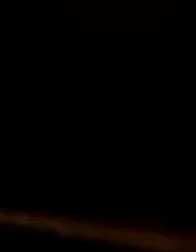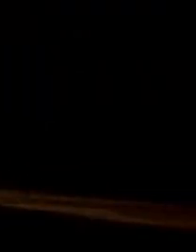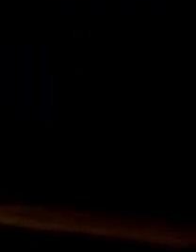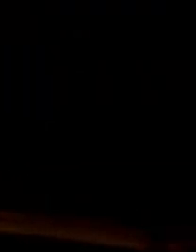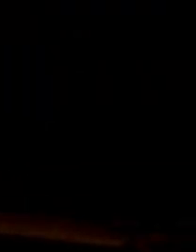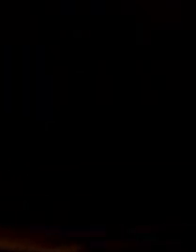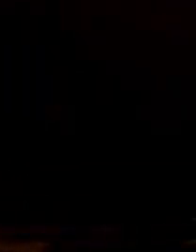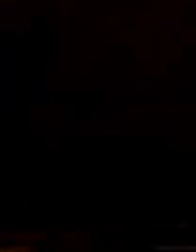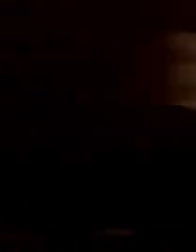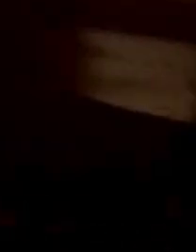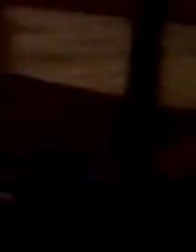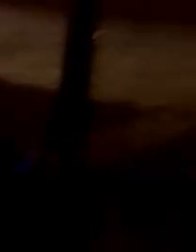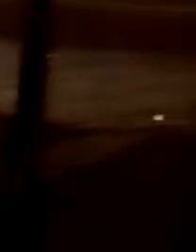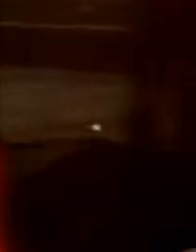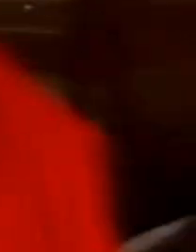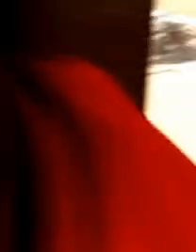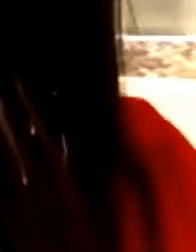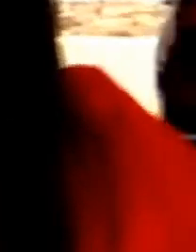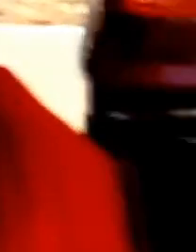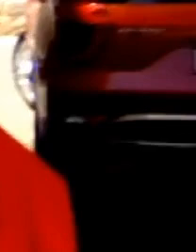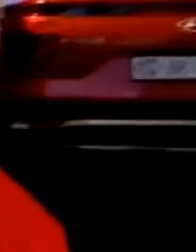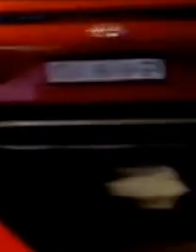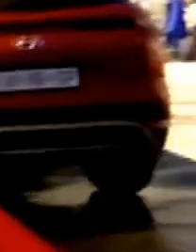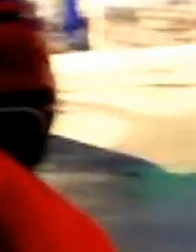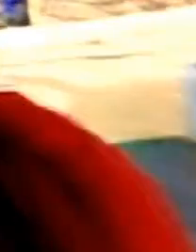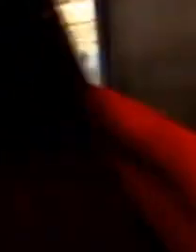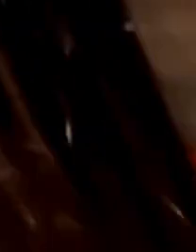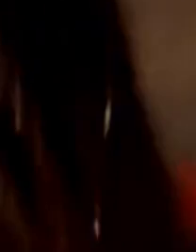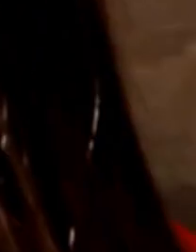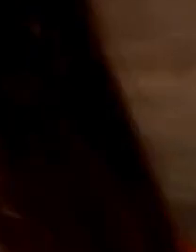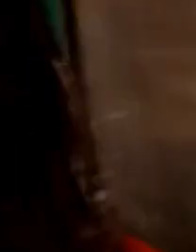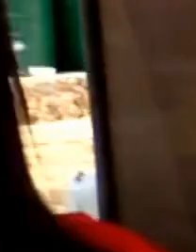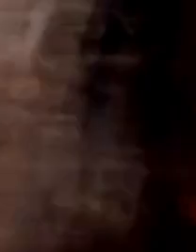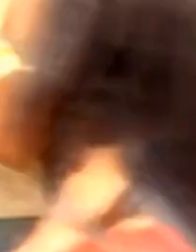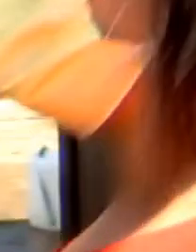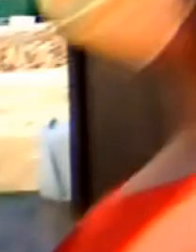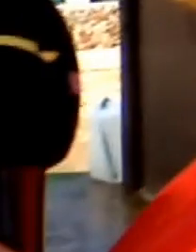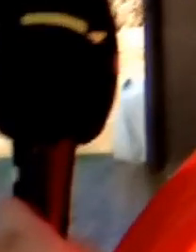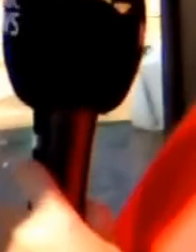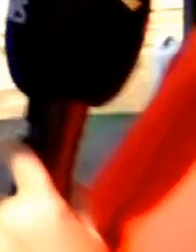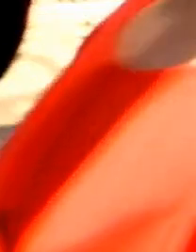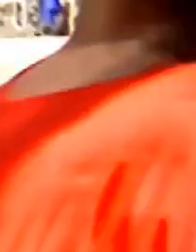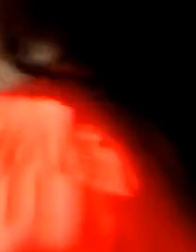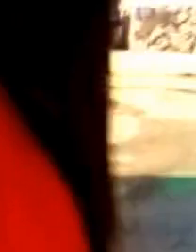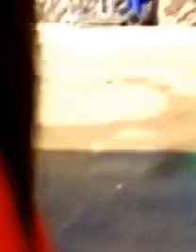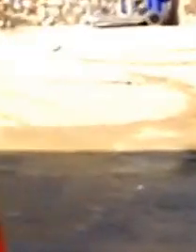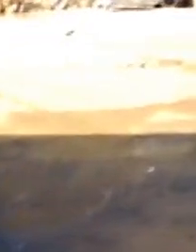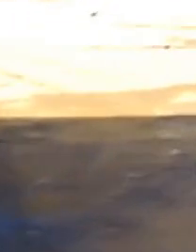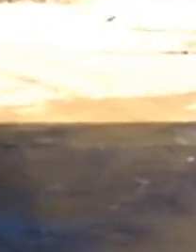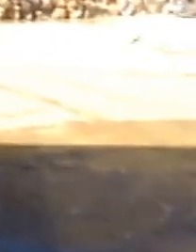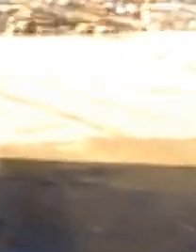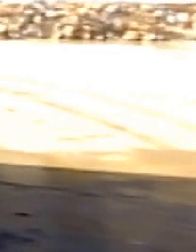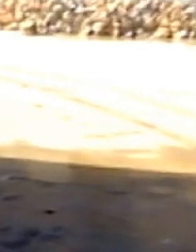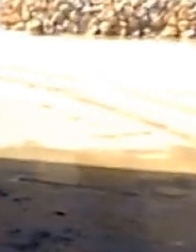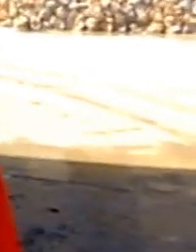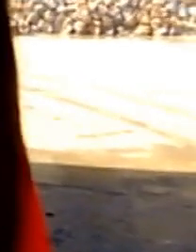this direction, and let's talk to you. How is this affecting this car wash where you are? And